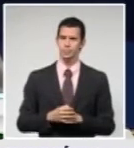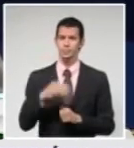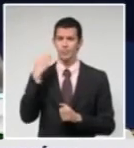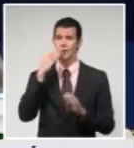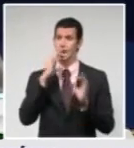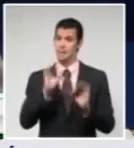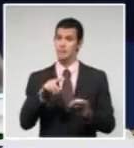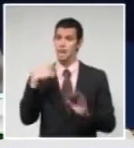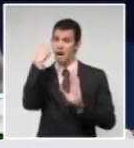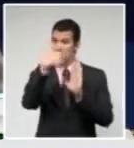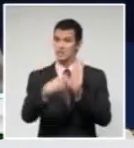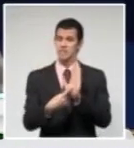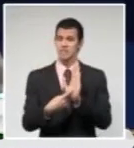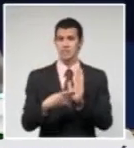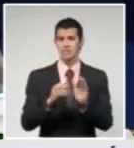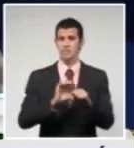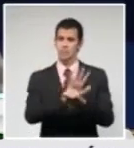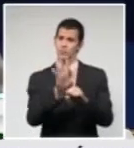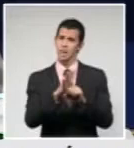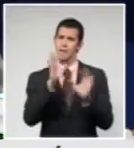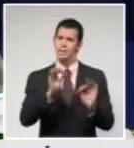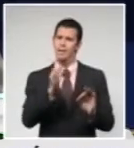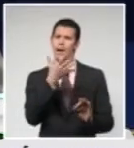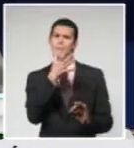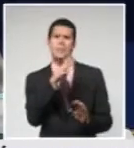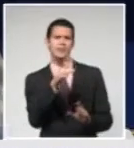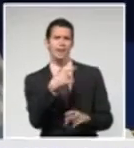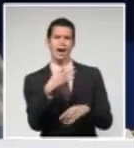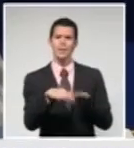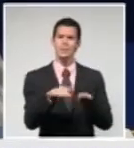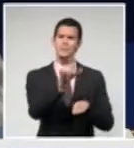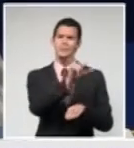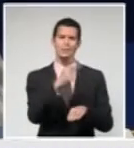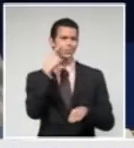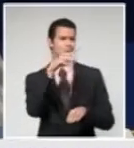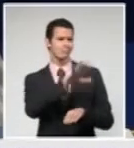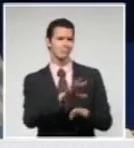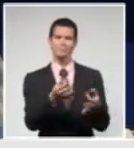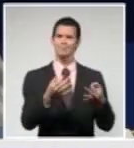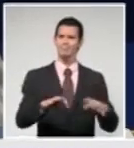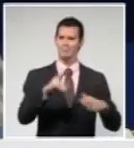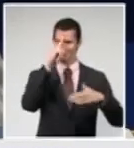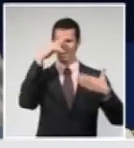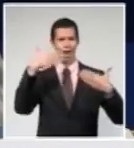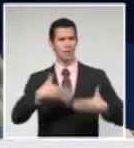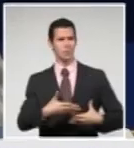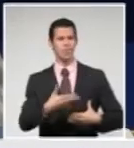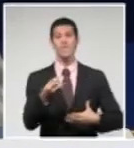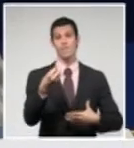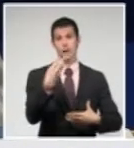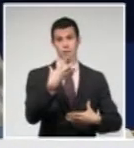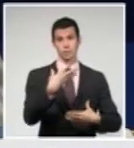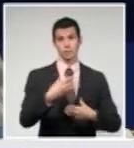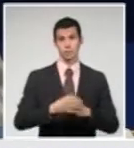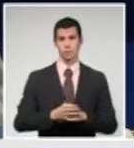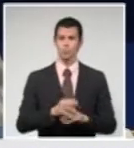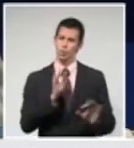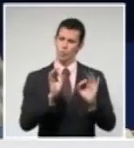or pediatric cases to have tested positive for the virus in Cuba. Of